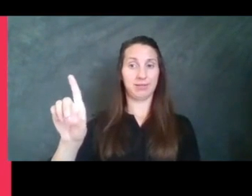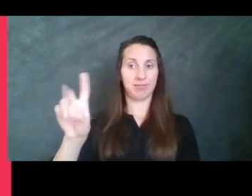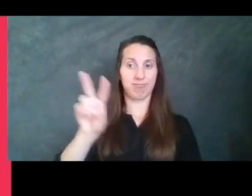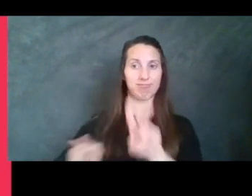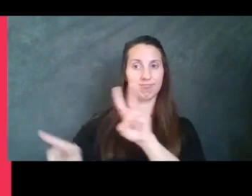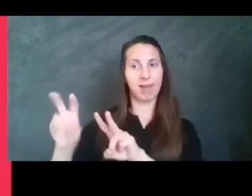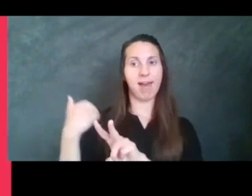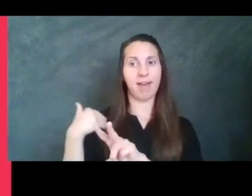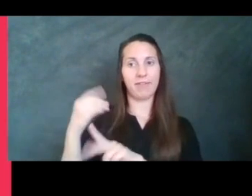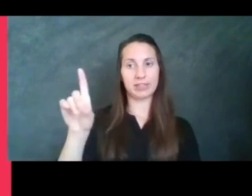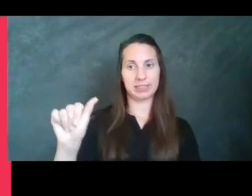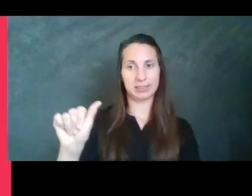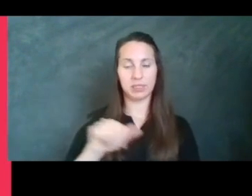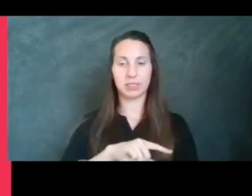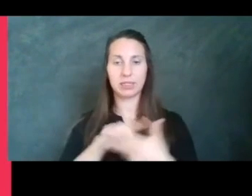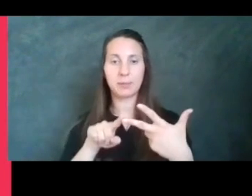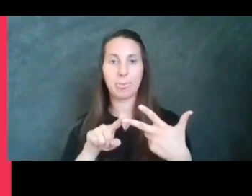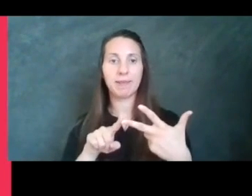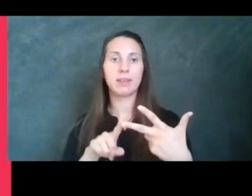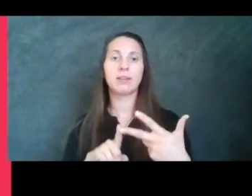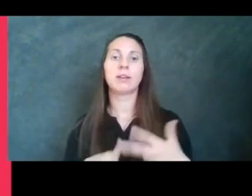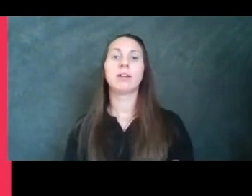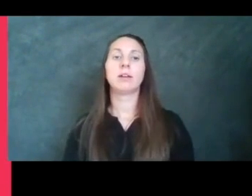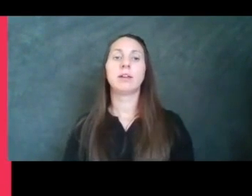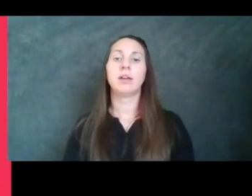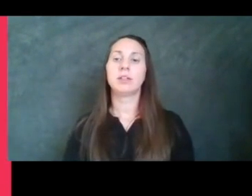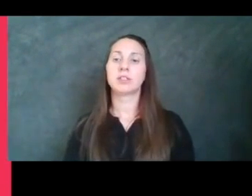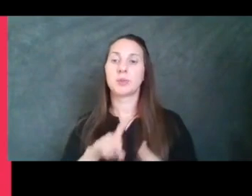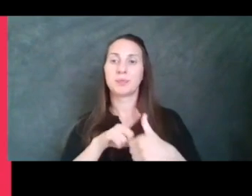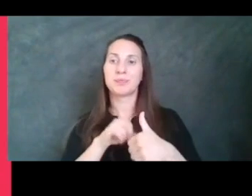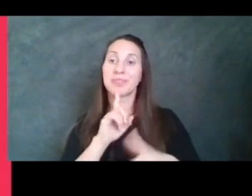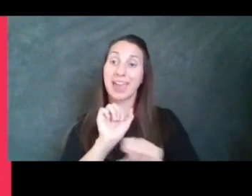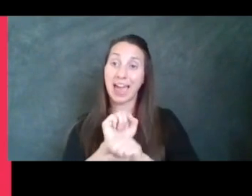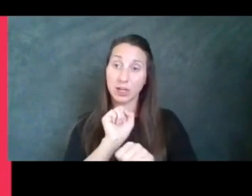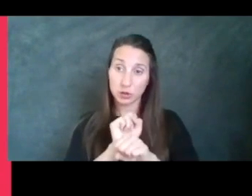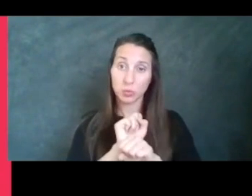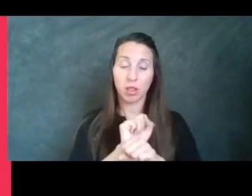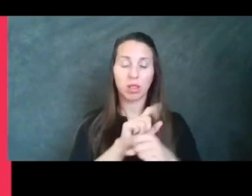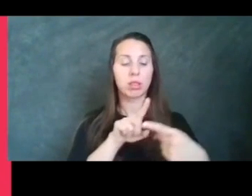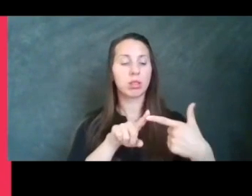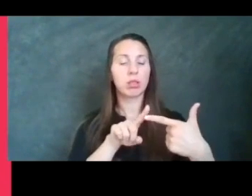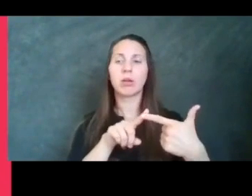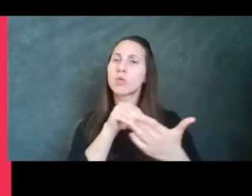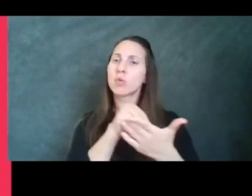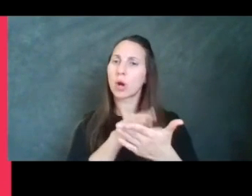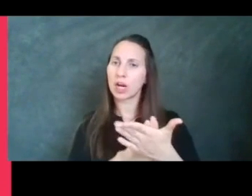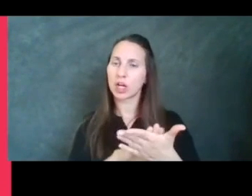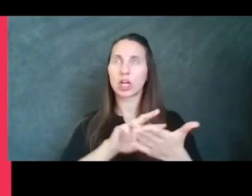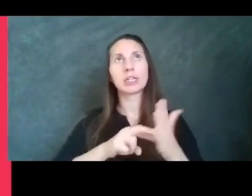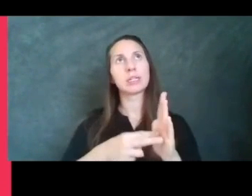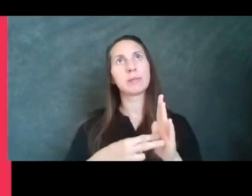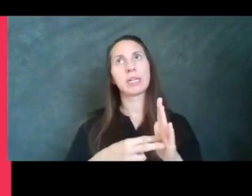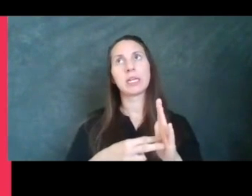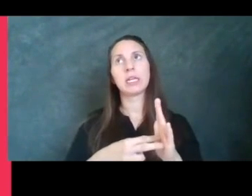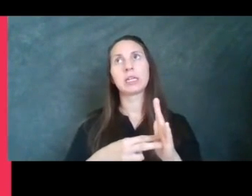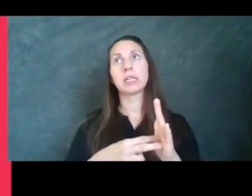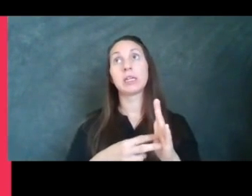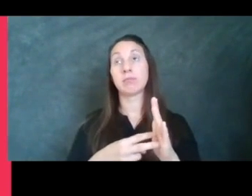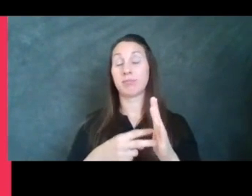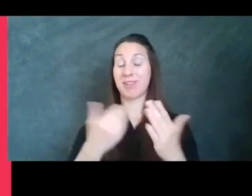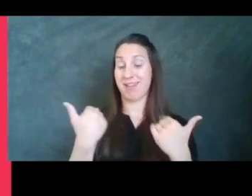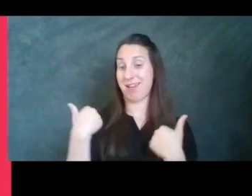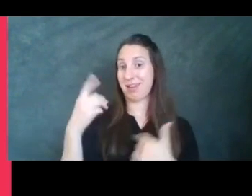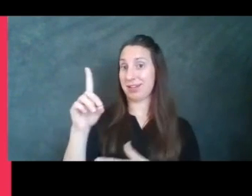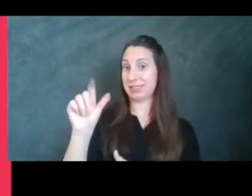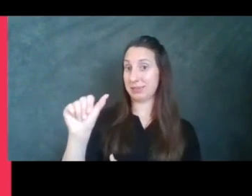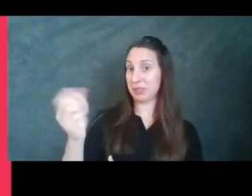A record of is, you might have had a disability in the past that